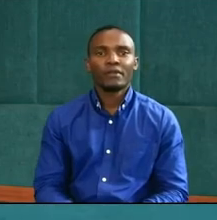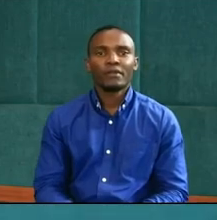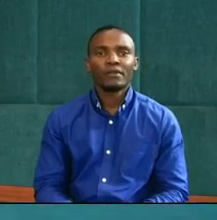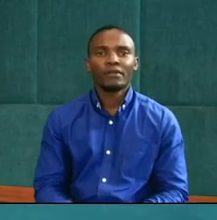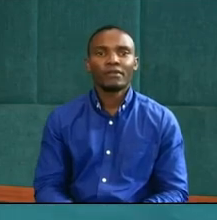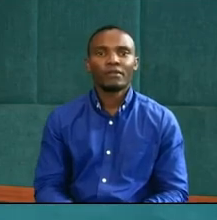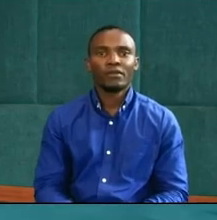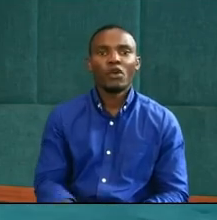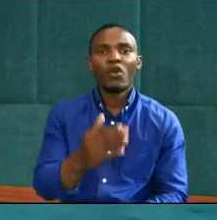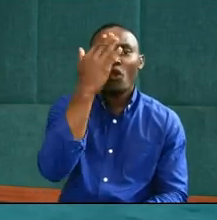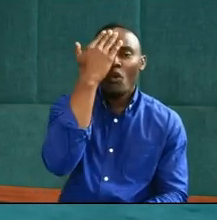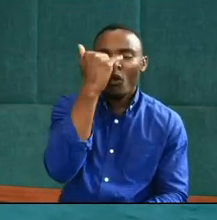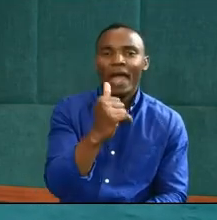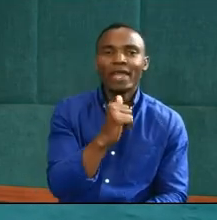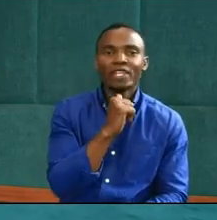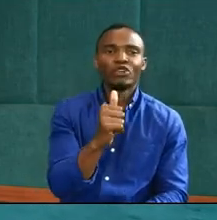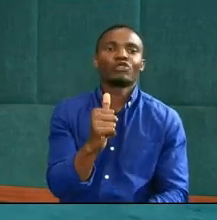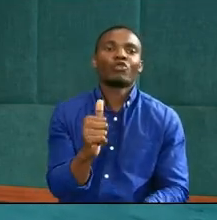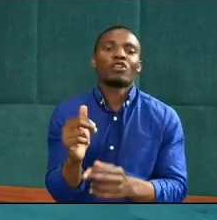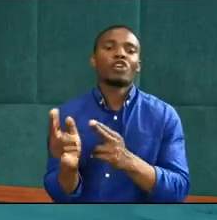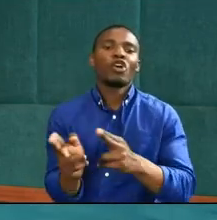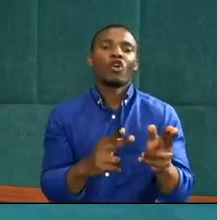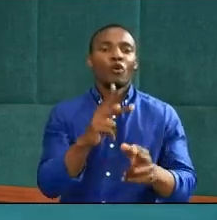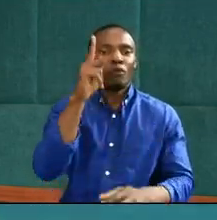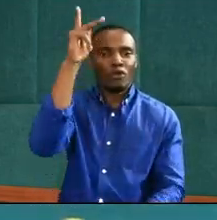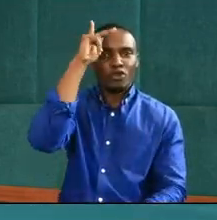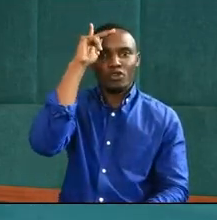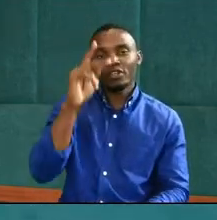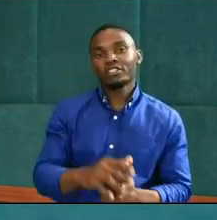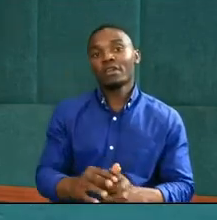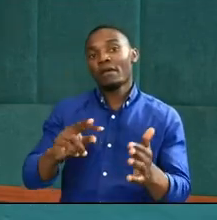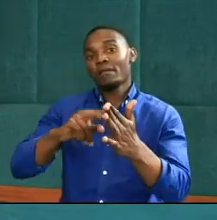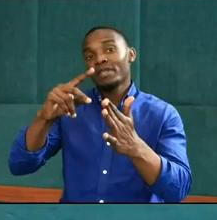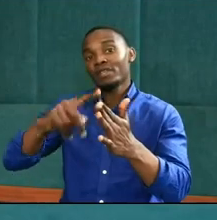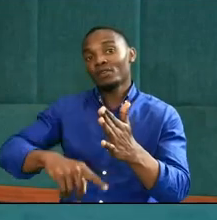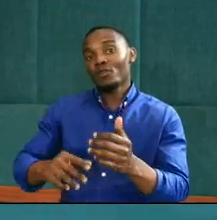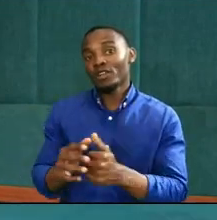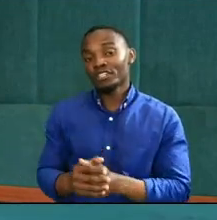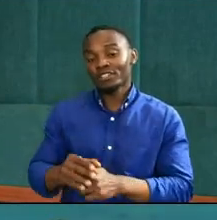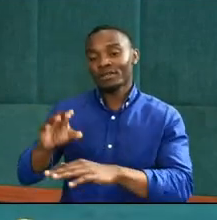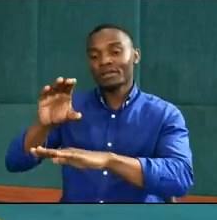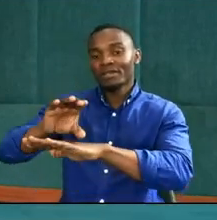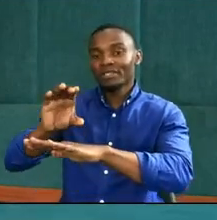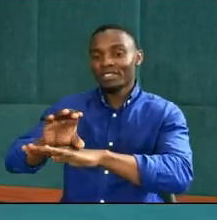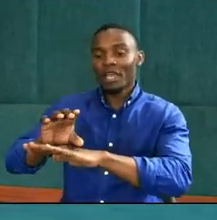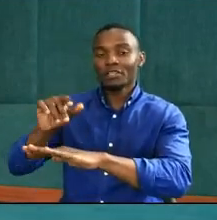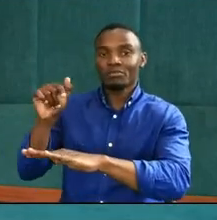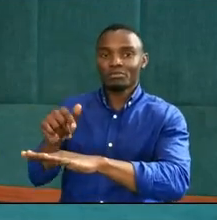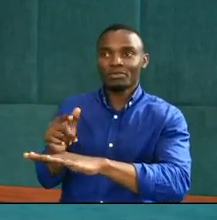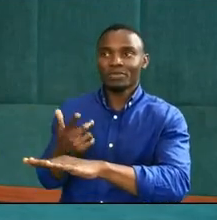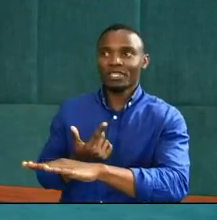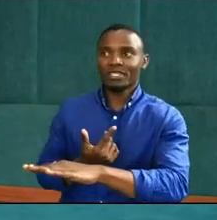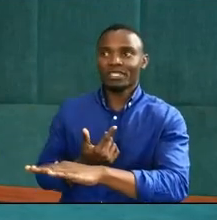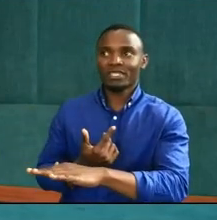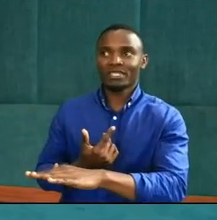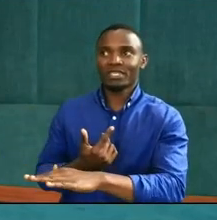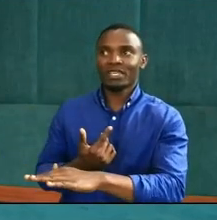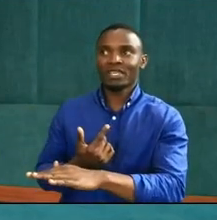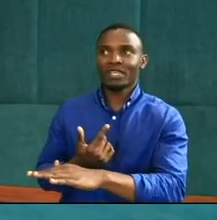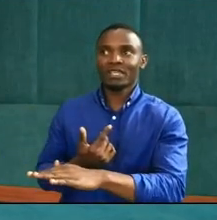Why is it not common knowledge? Which means that, the church cannot rest until it